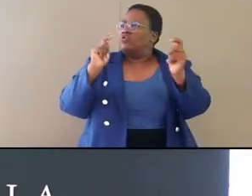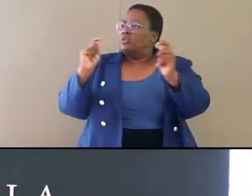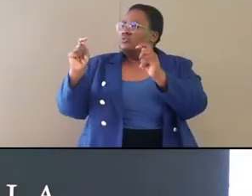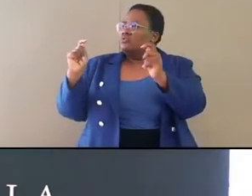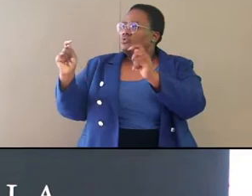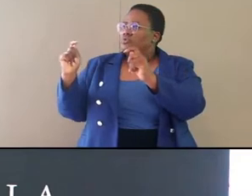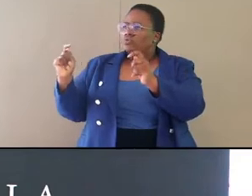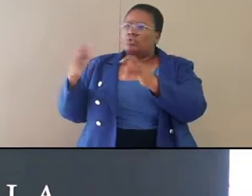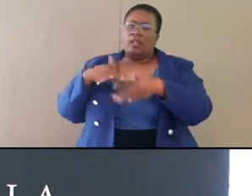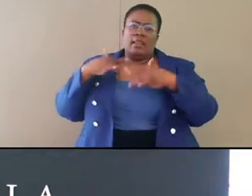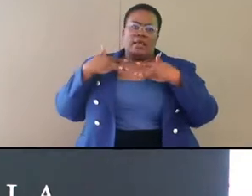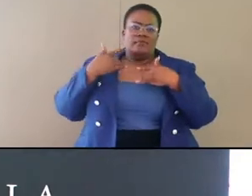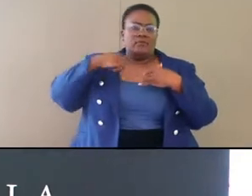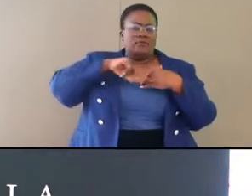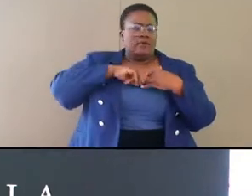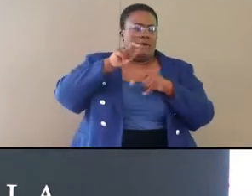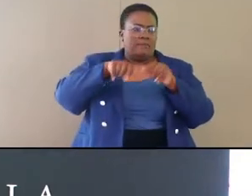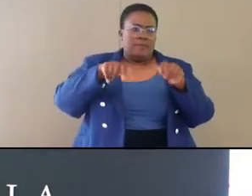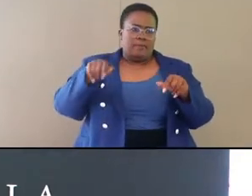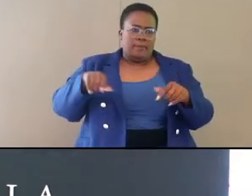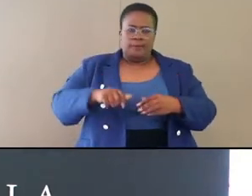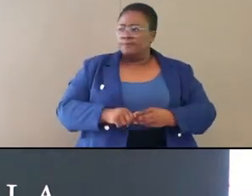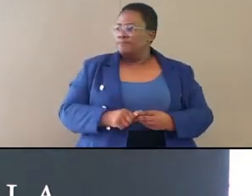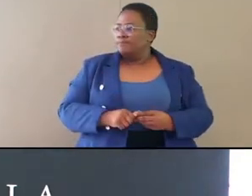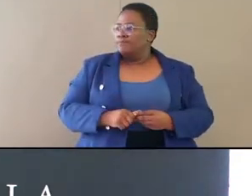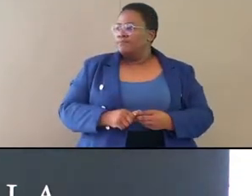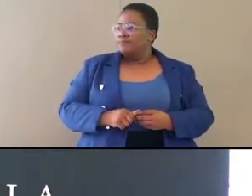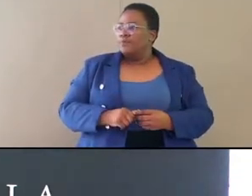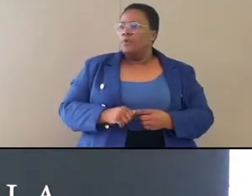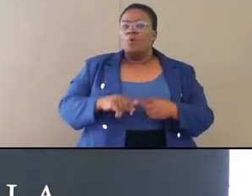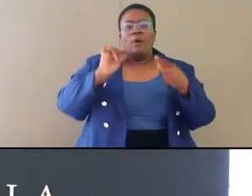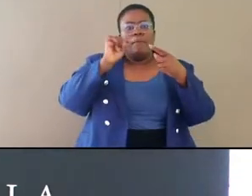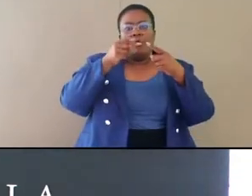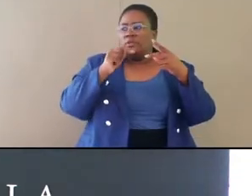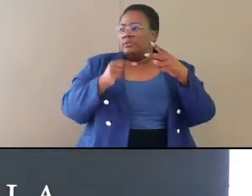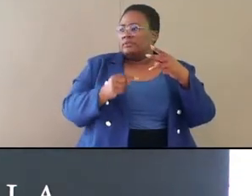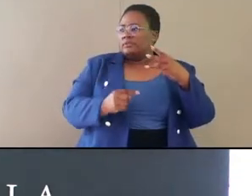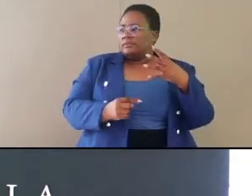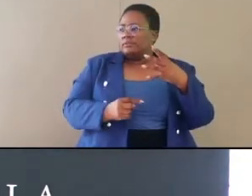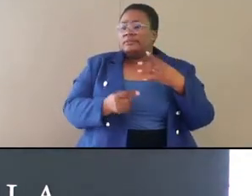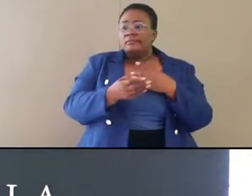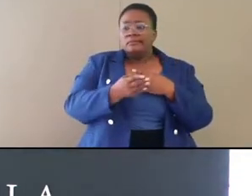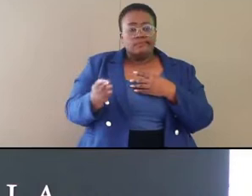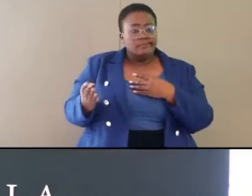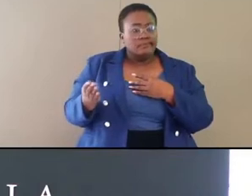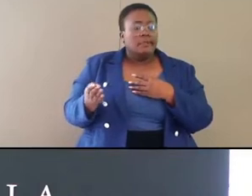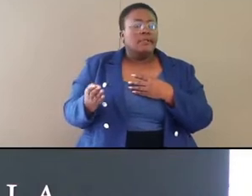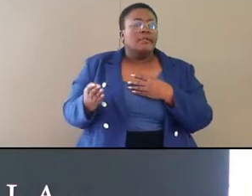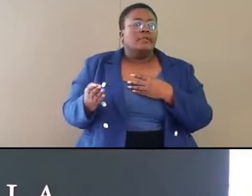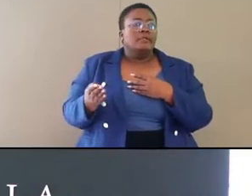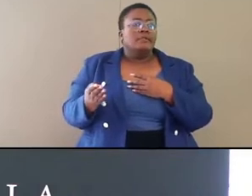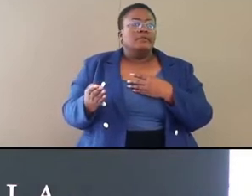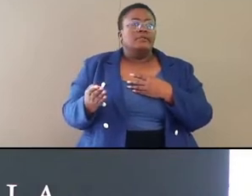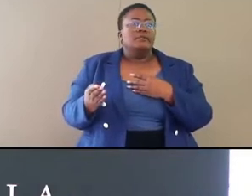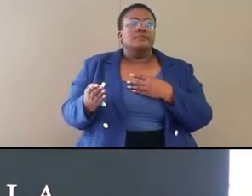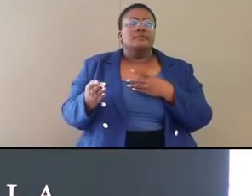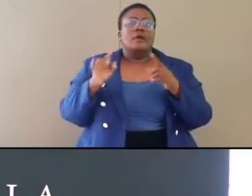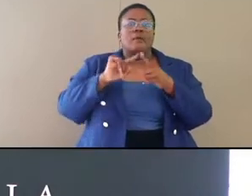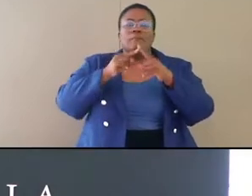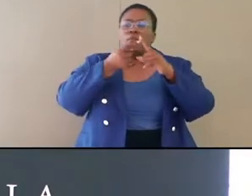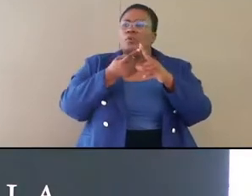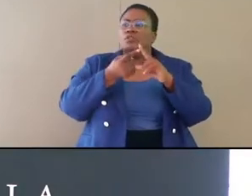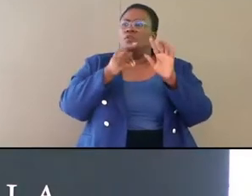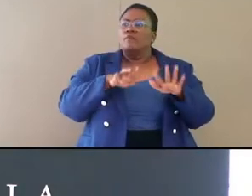our people. So, a number of points have been indicated there. For instance, that from the point forward of